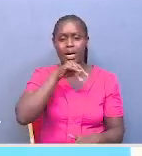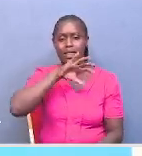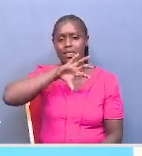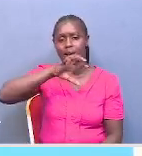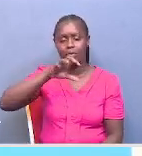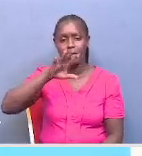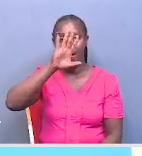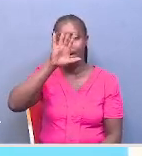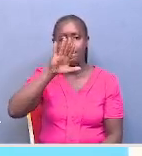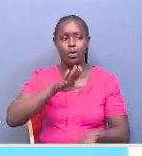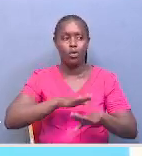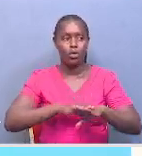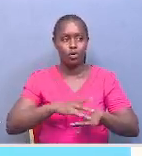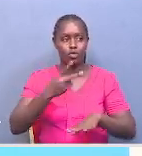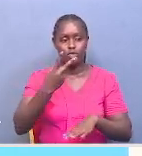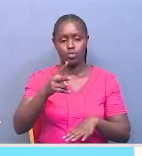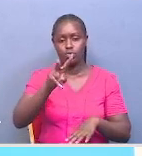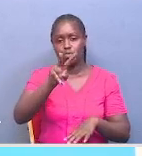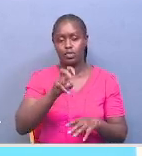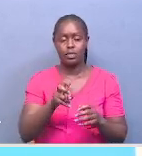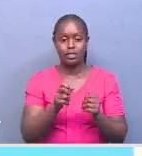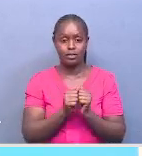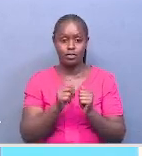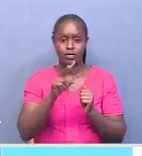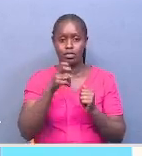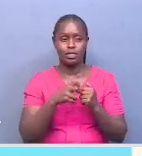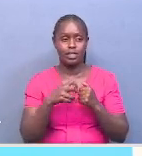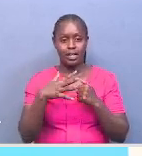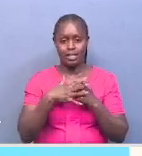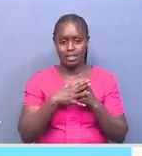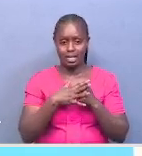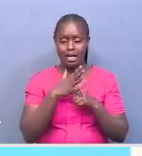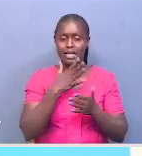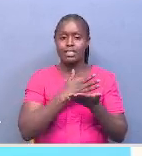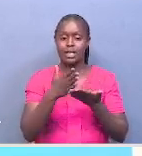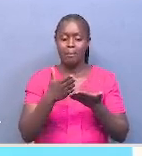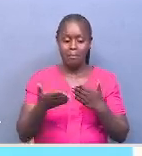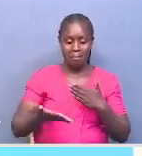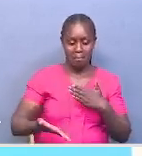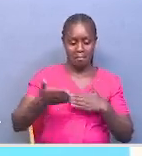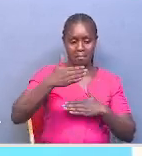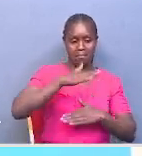20th of 2019. These doctors were reinstated by the